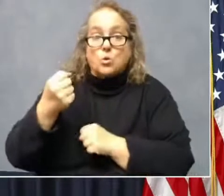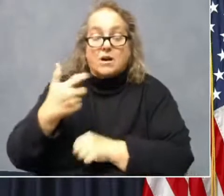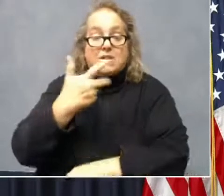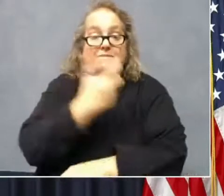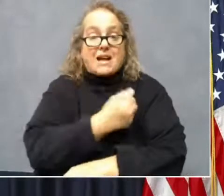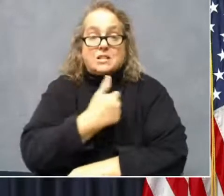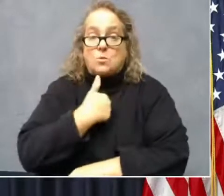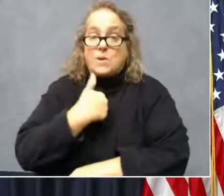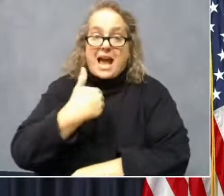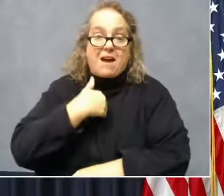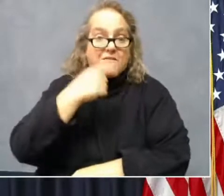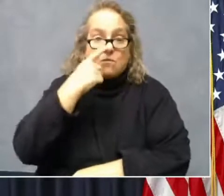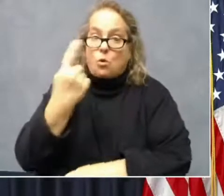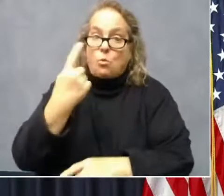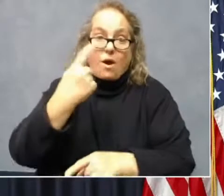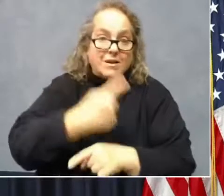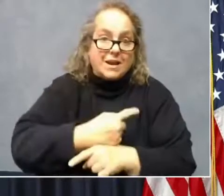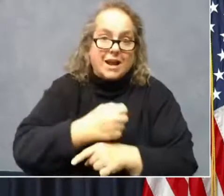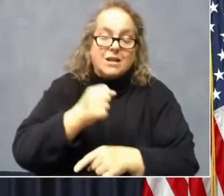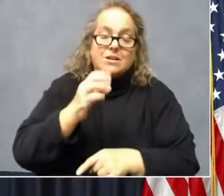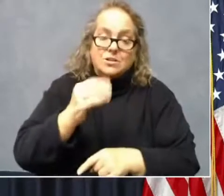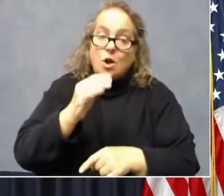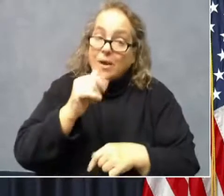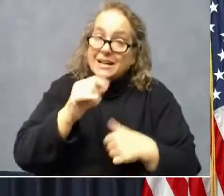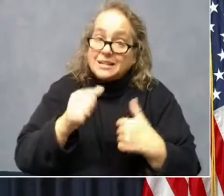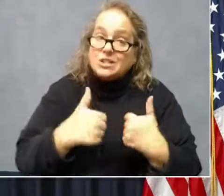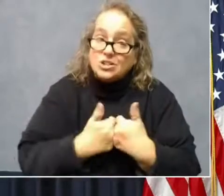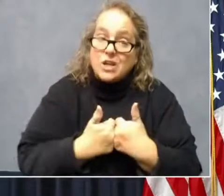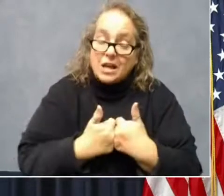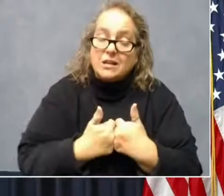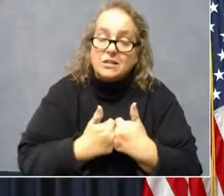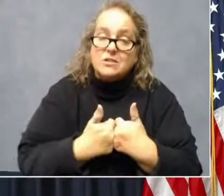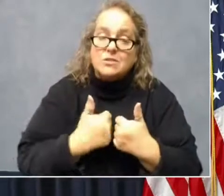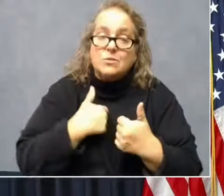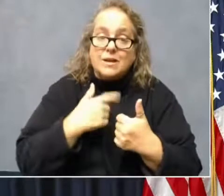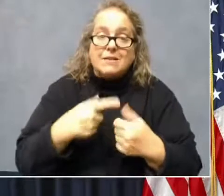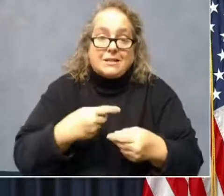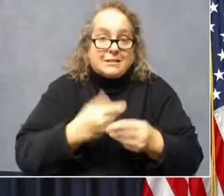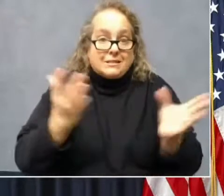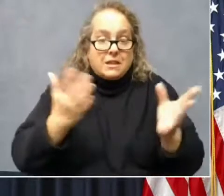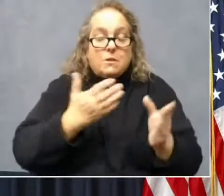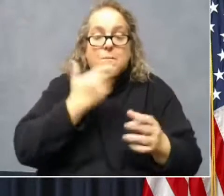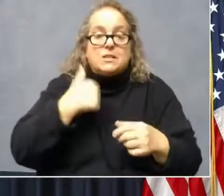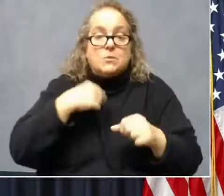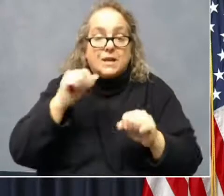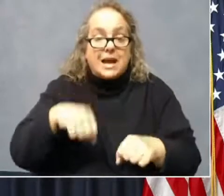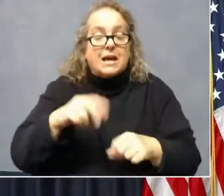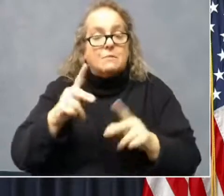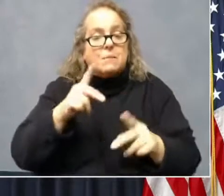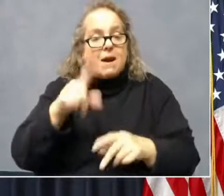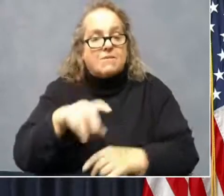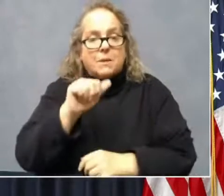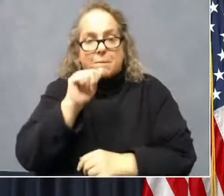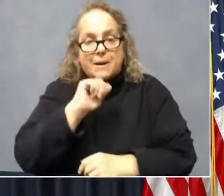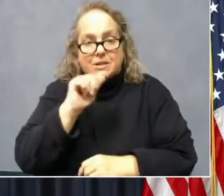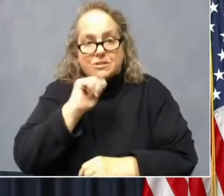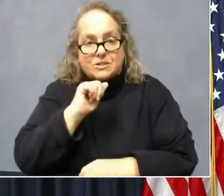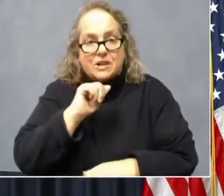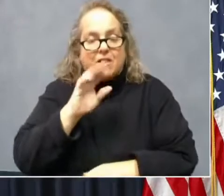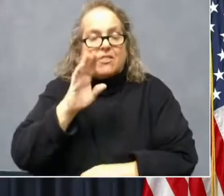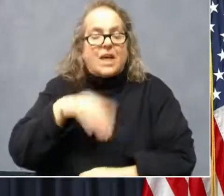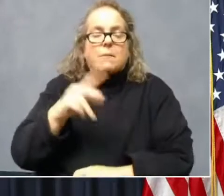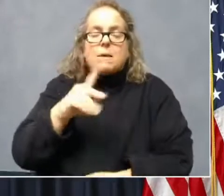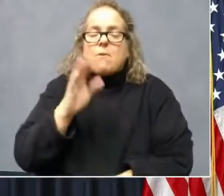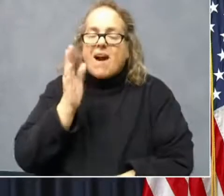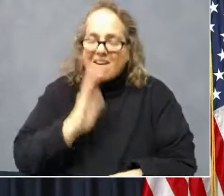So it's going to be one of our challenges moving forward, and we're going to have to ask people for more patience than they have ever had to